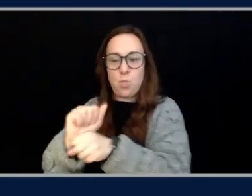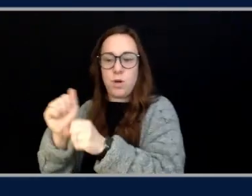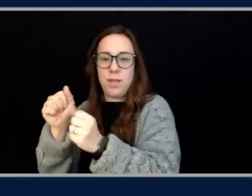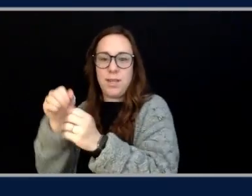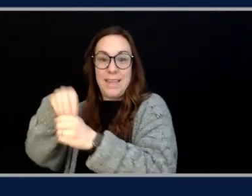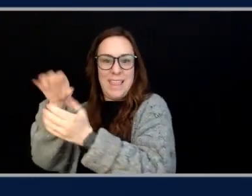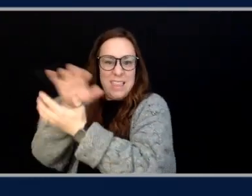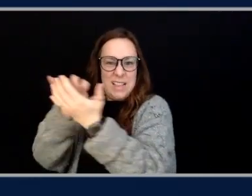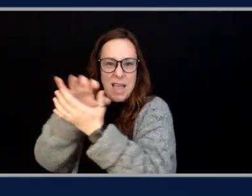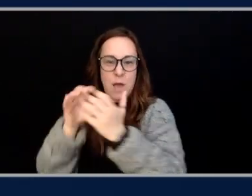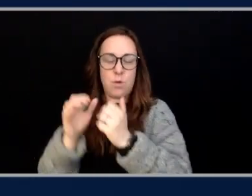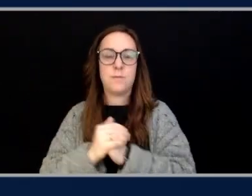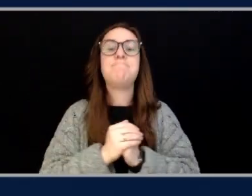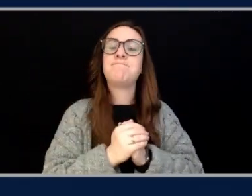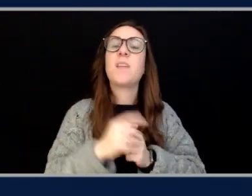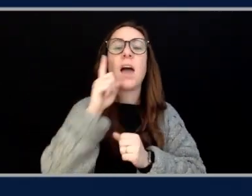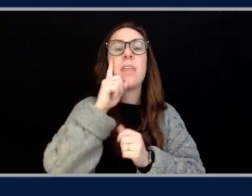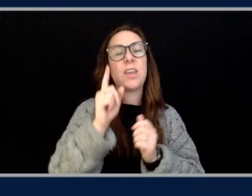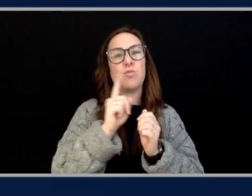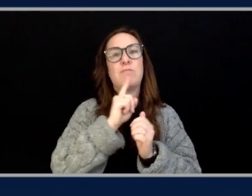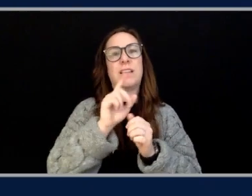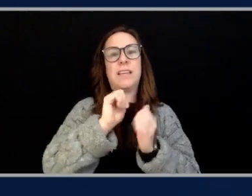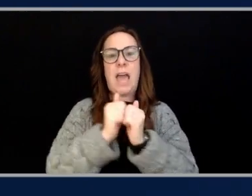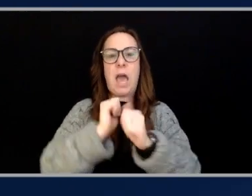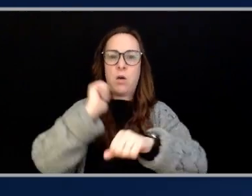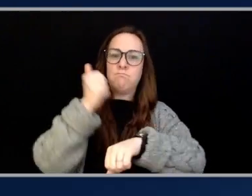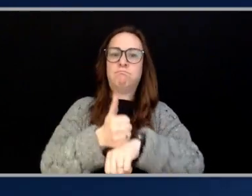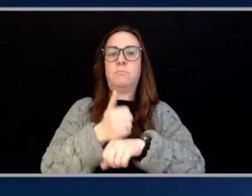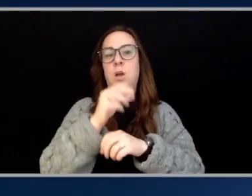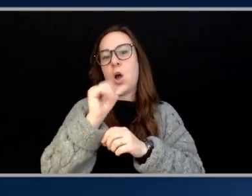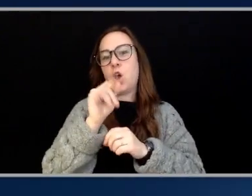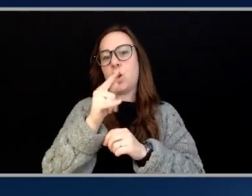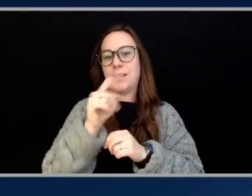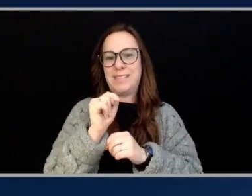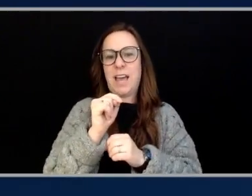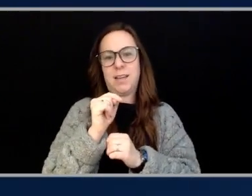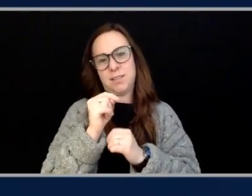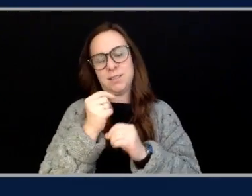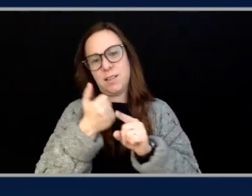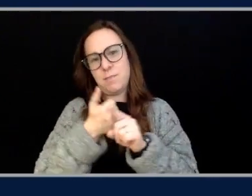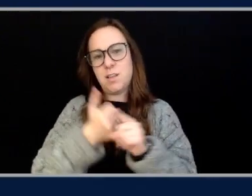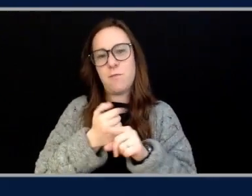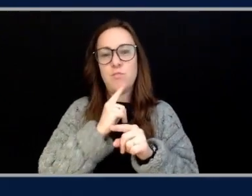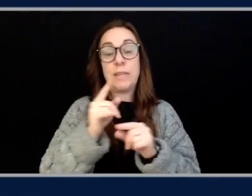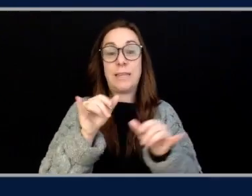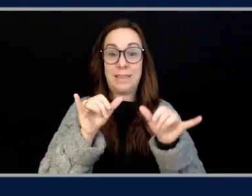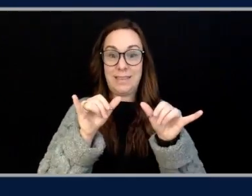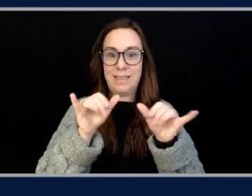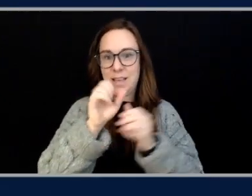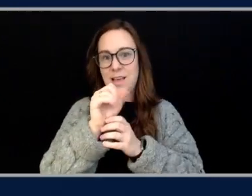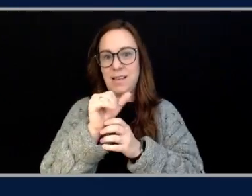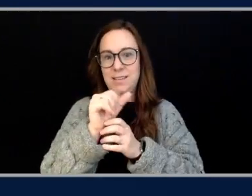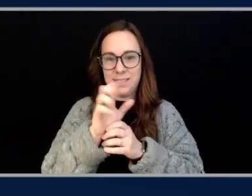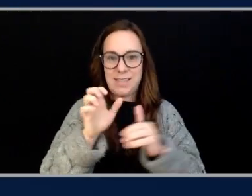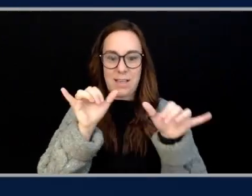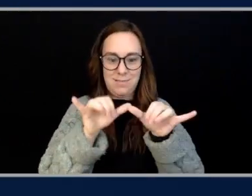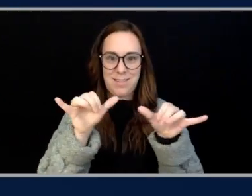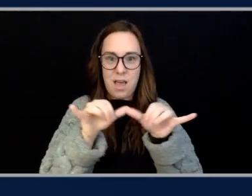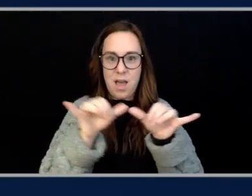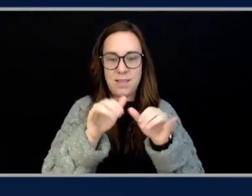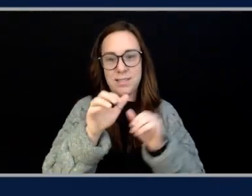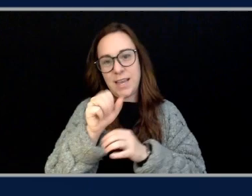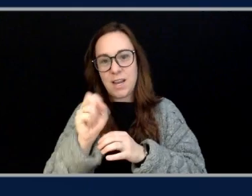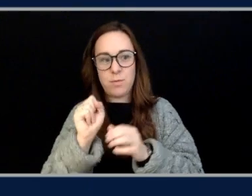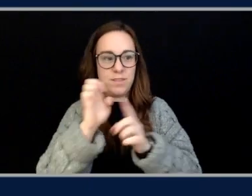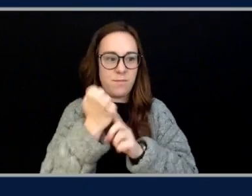kind of just architected. And the one thing I learned very quickly is that the scale of what can become your AWS environment.